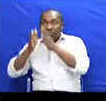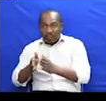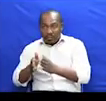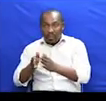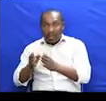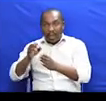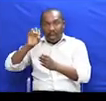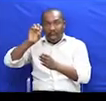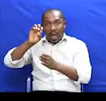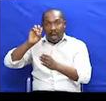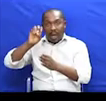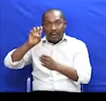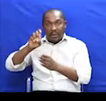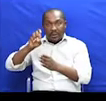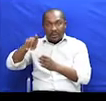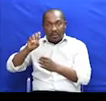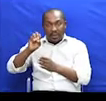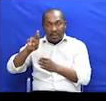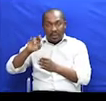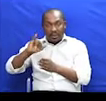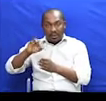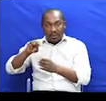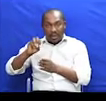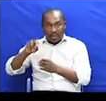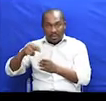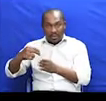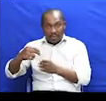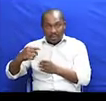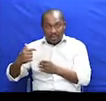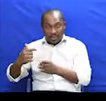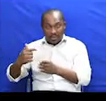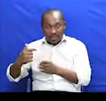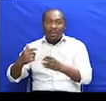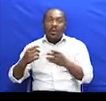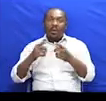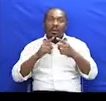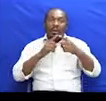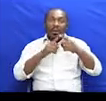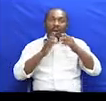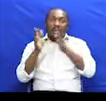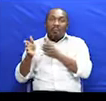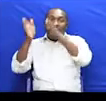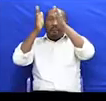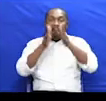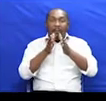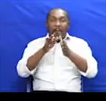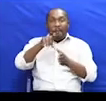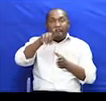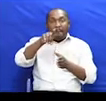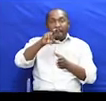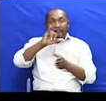and then we must have a pilot as a starting point, the direction where we want to go. And then we